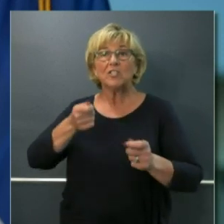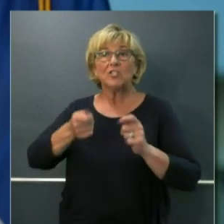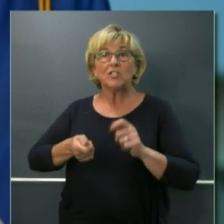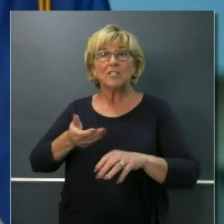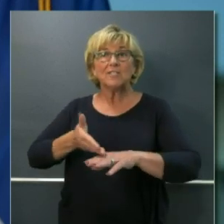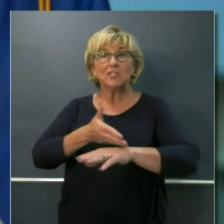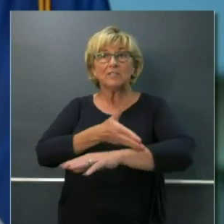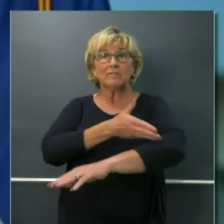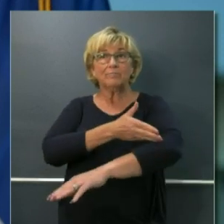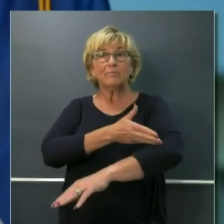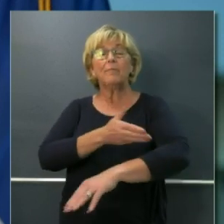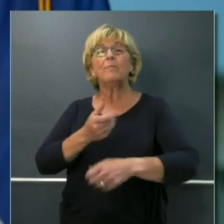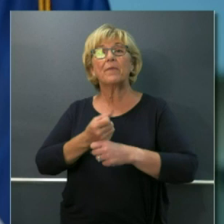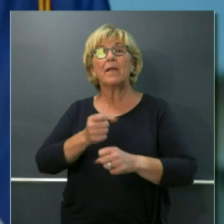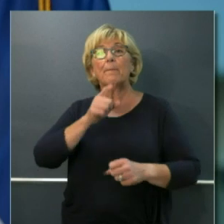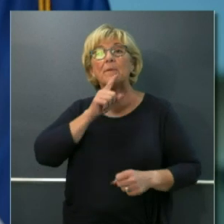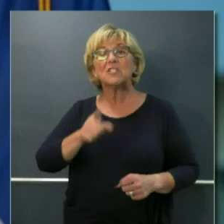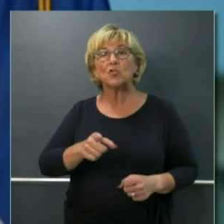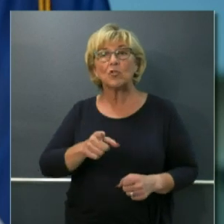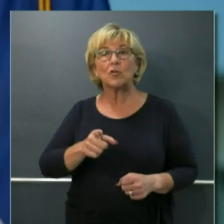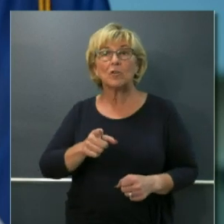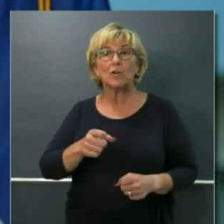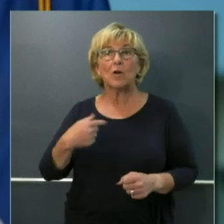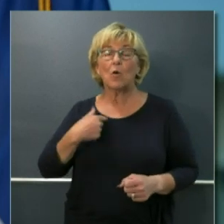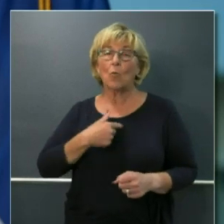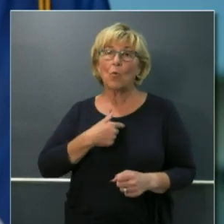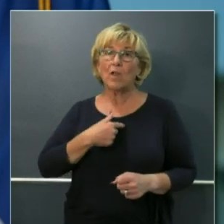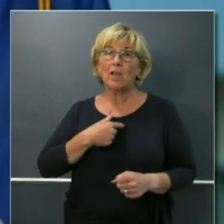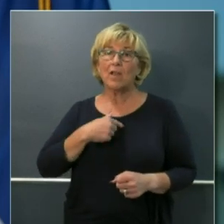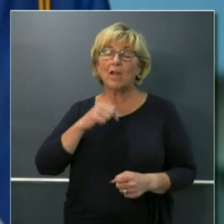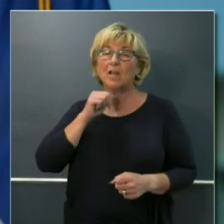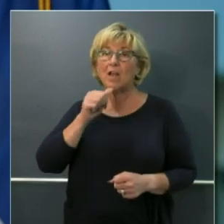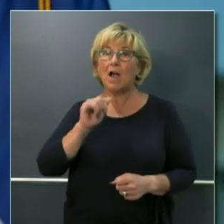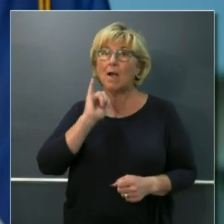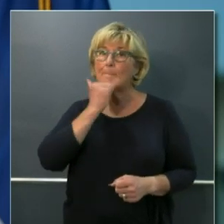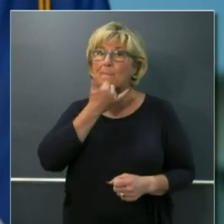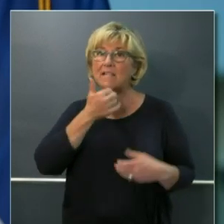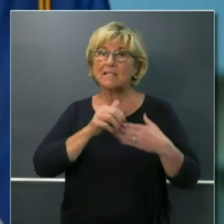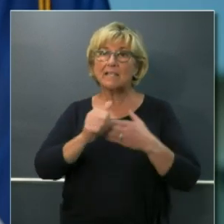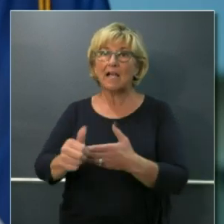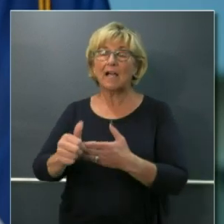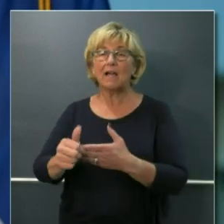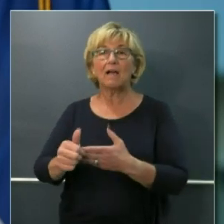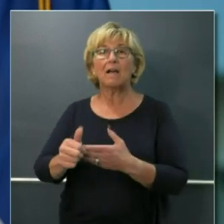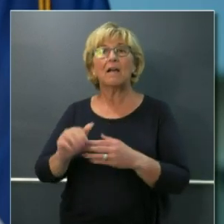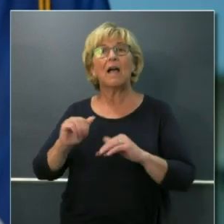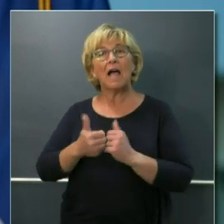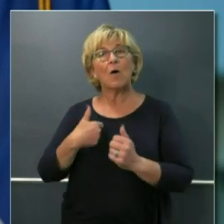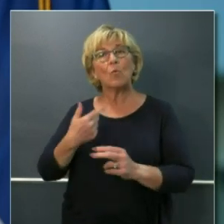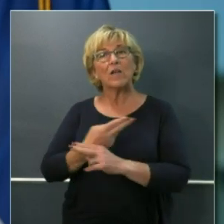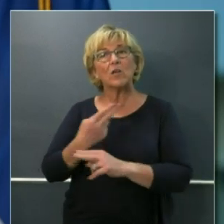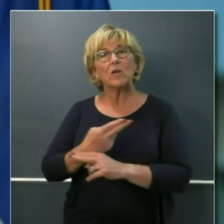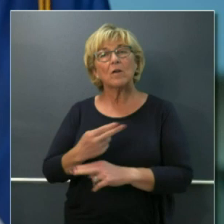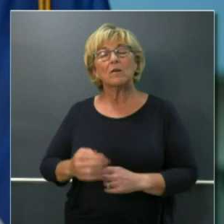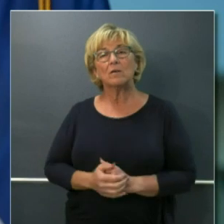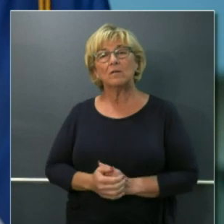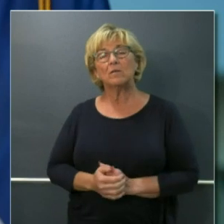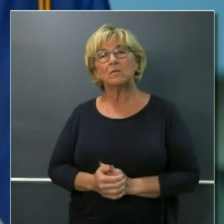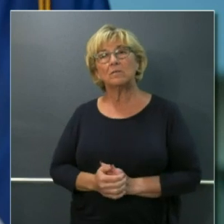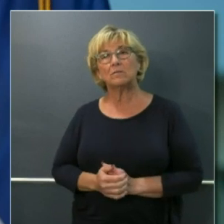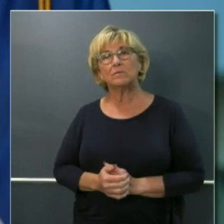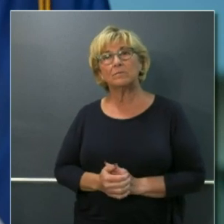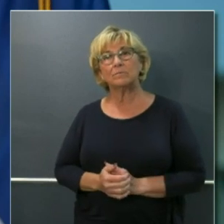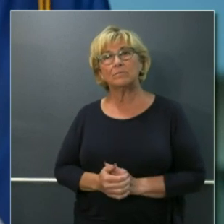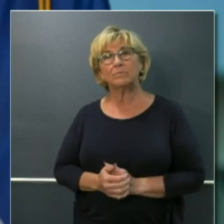closely to make sure that we aren't being misguided in how we use them. And we believe